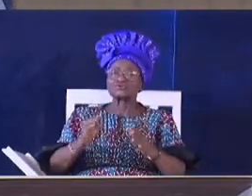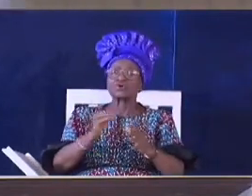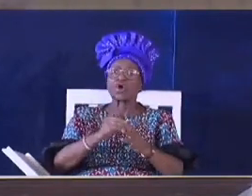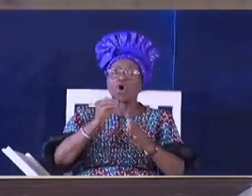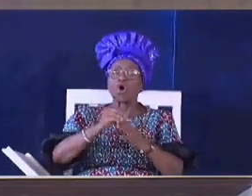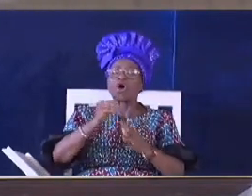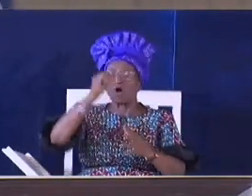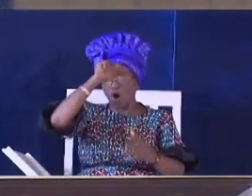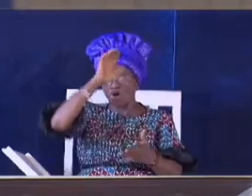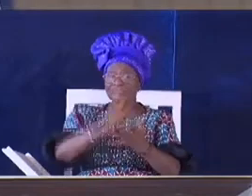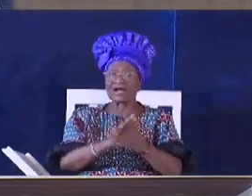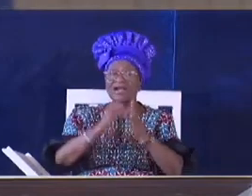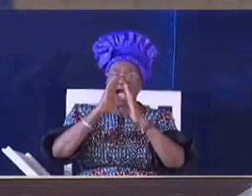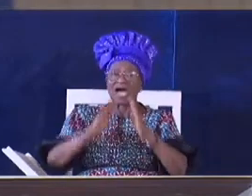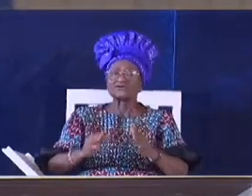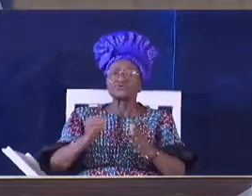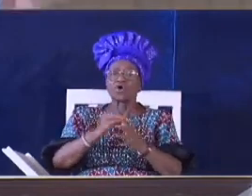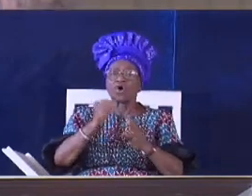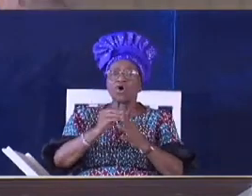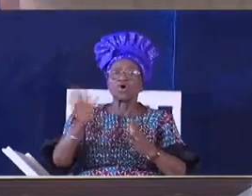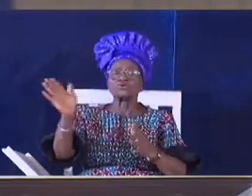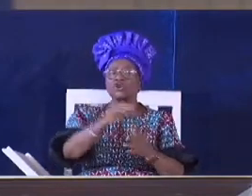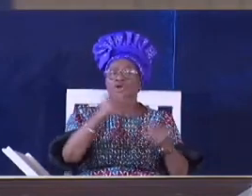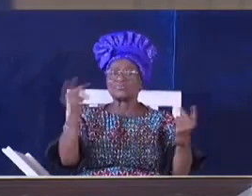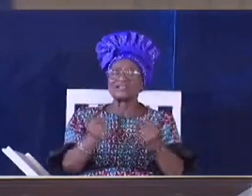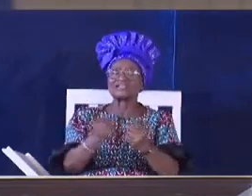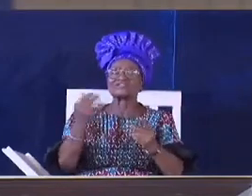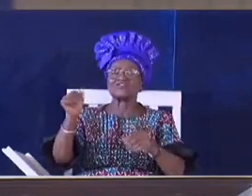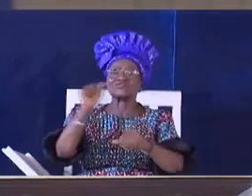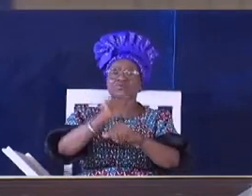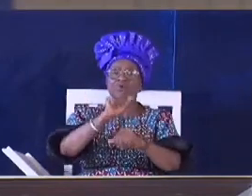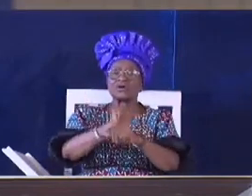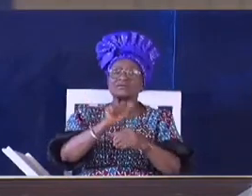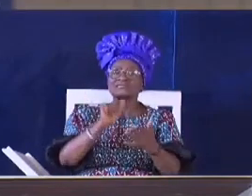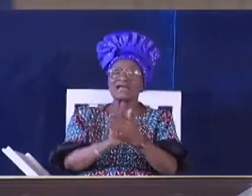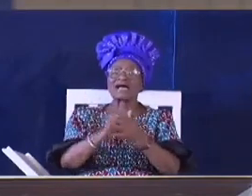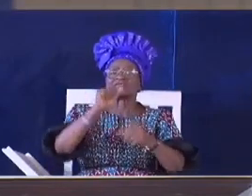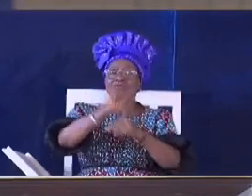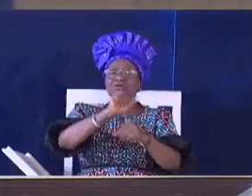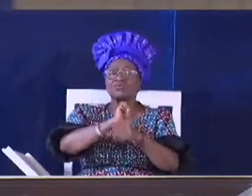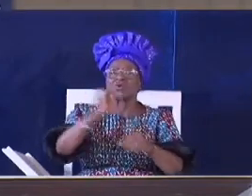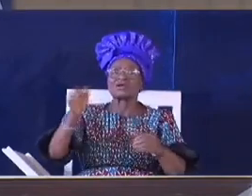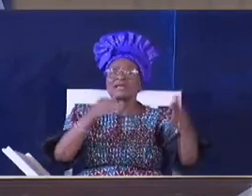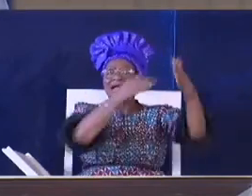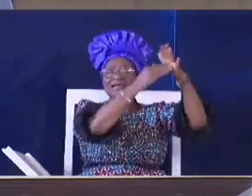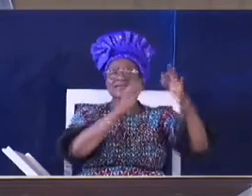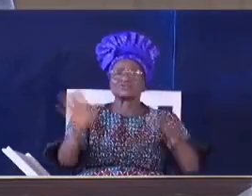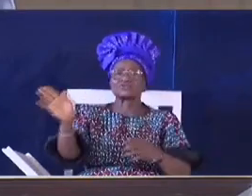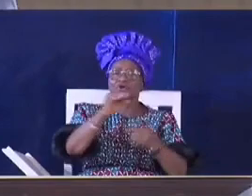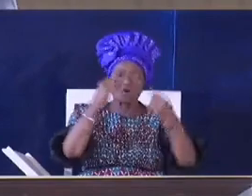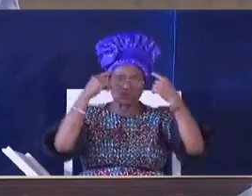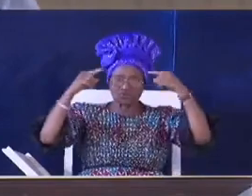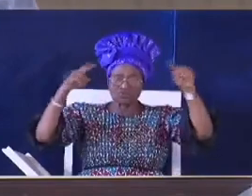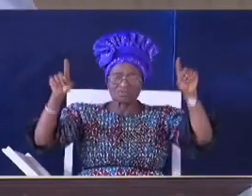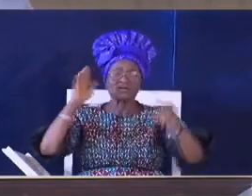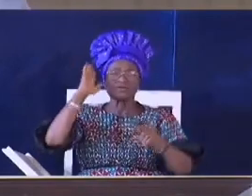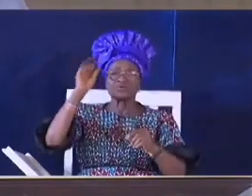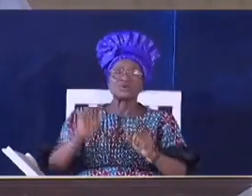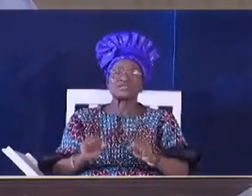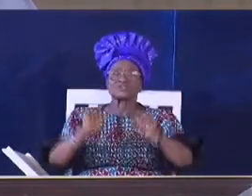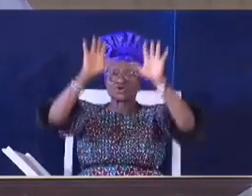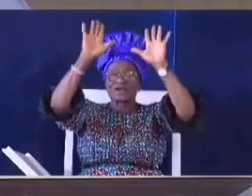house, or in your place of work, that have been working against your success, we surrender to